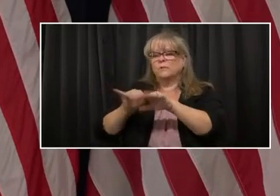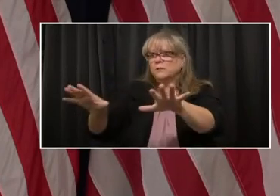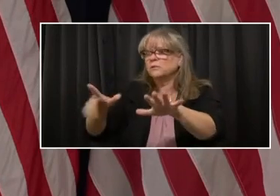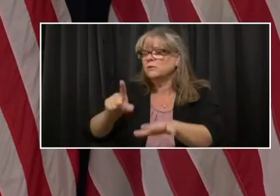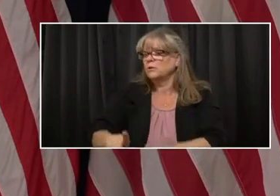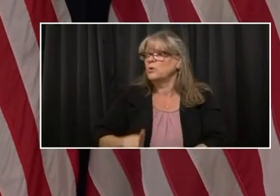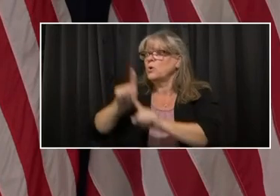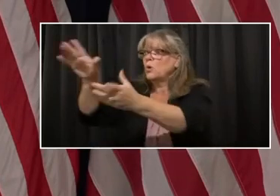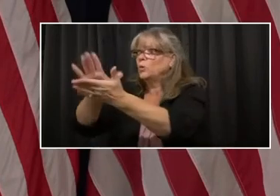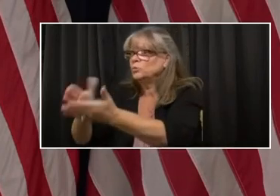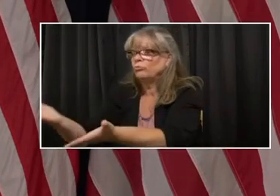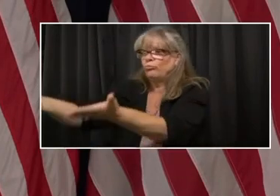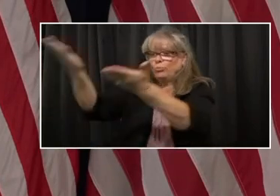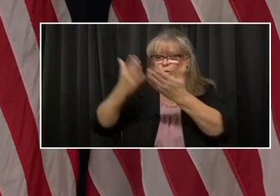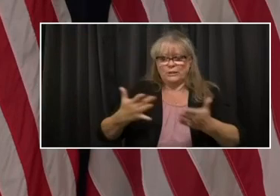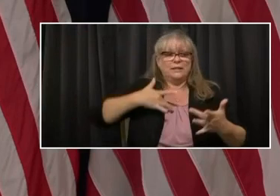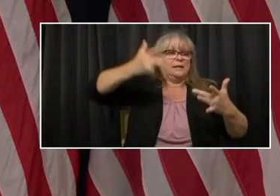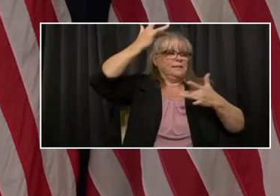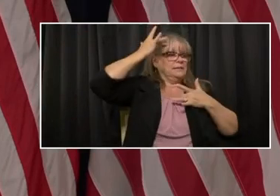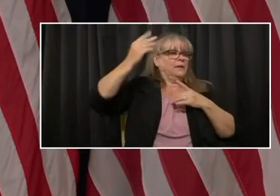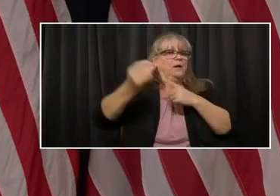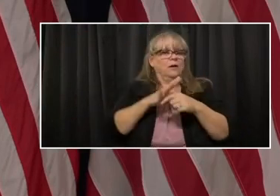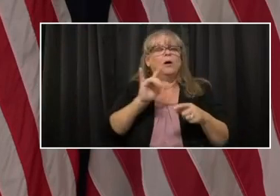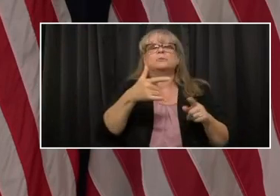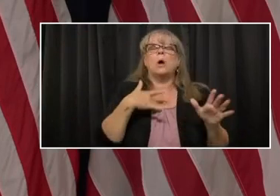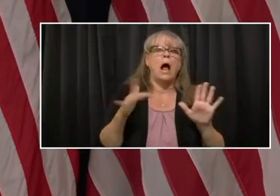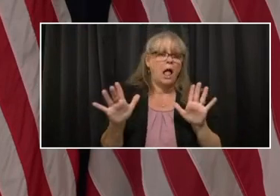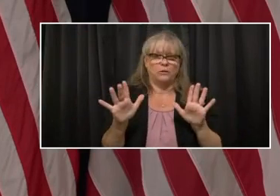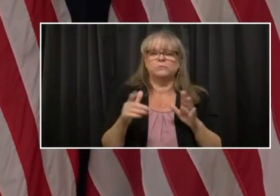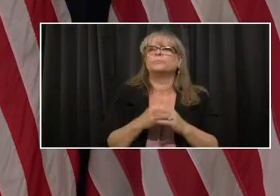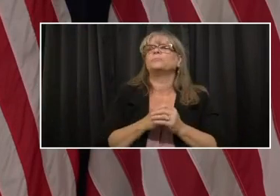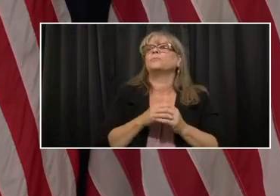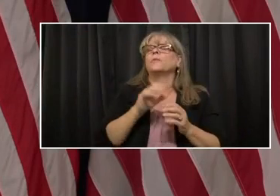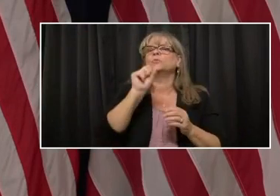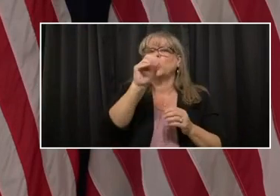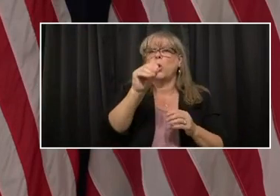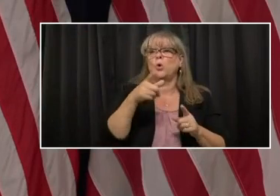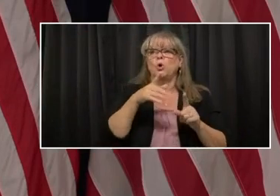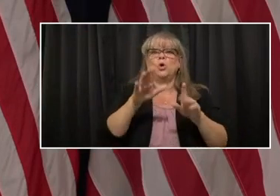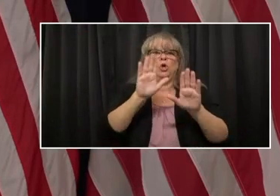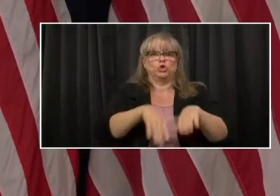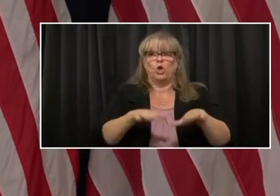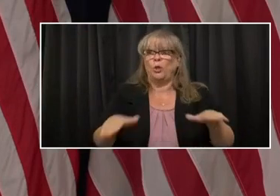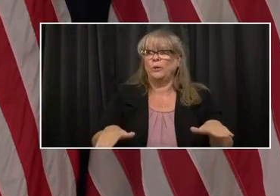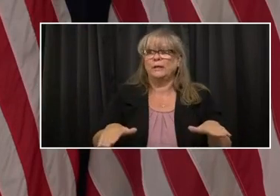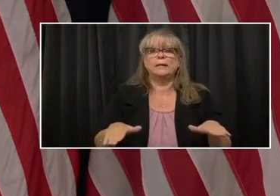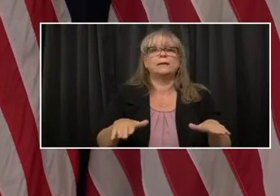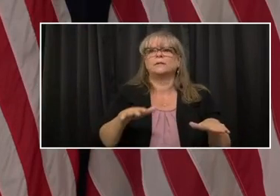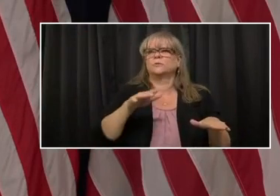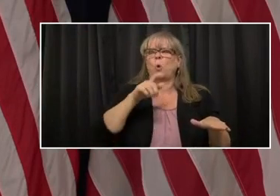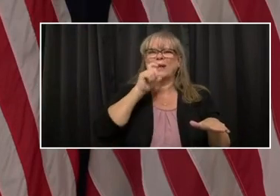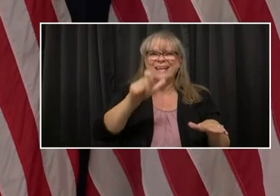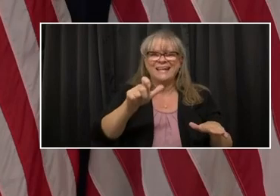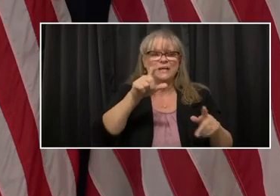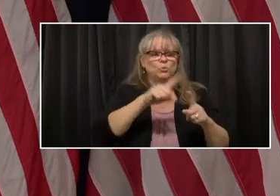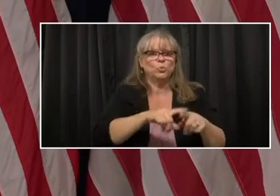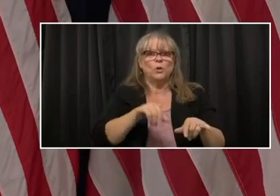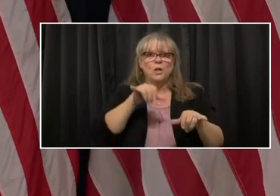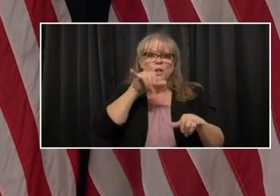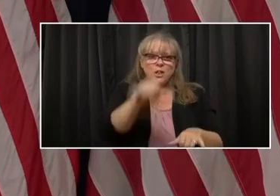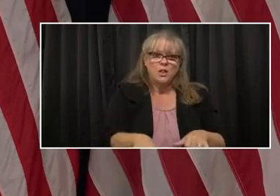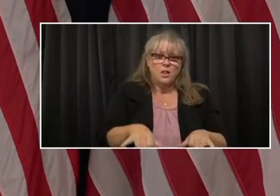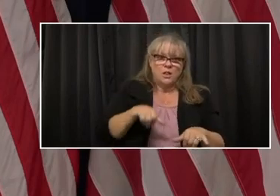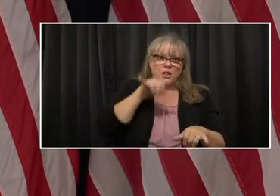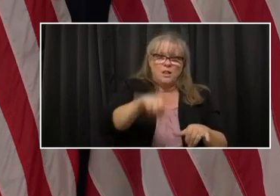meant to be kept up indoors, and our kids, like most in Colorado, haven't socialized as much this summer. A few, outdoor